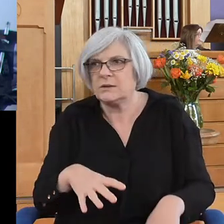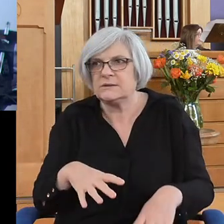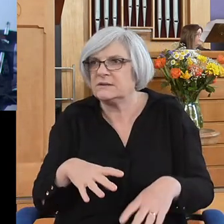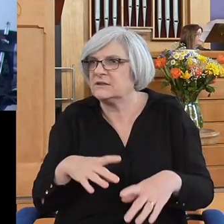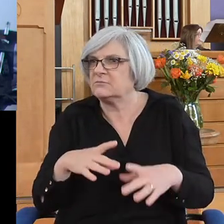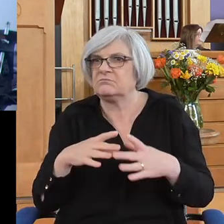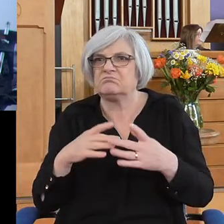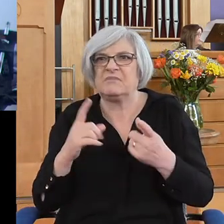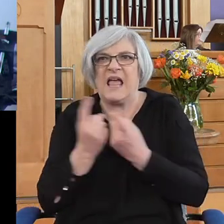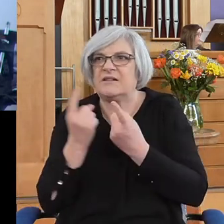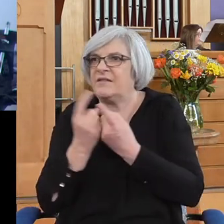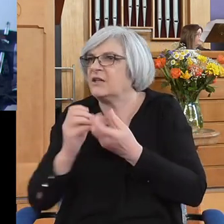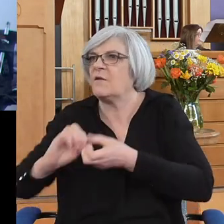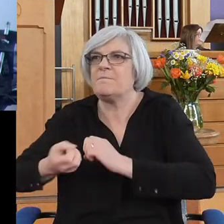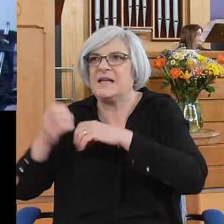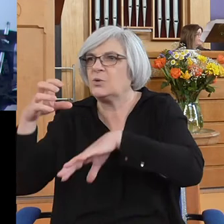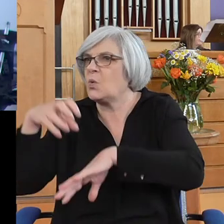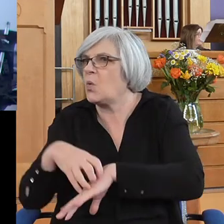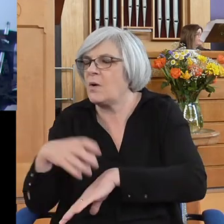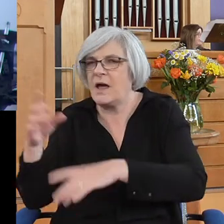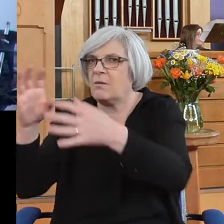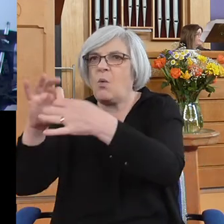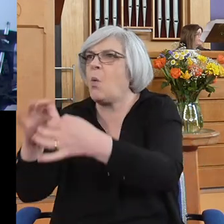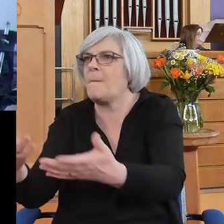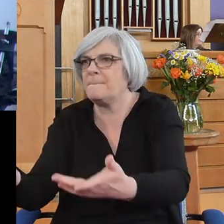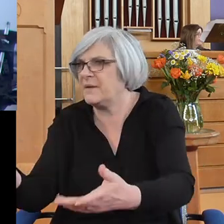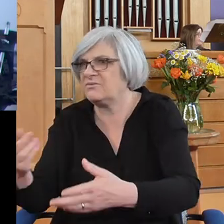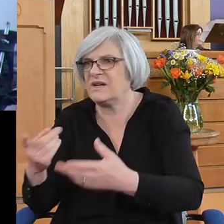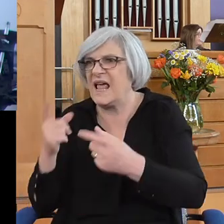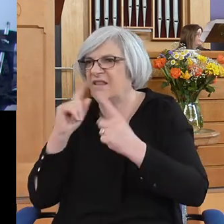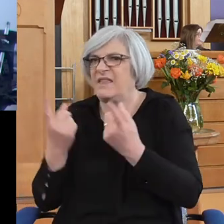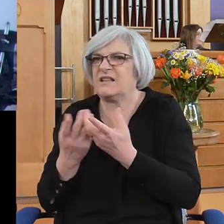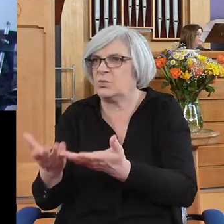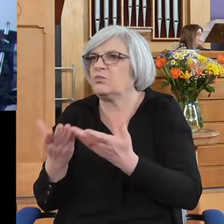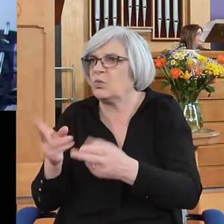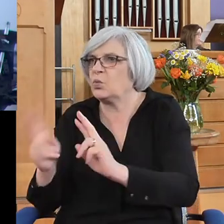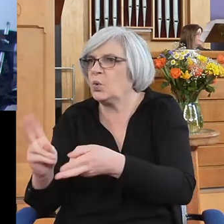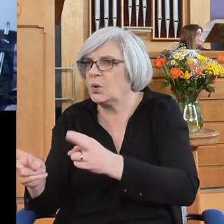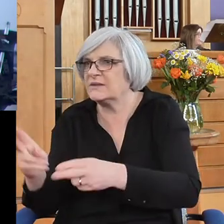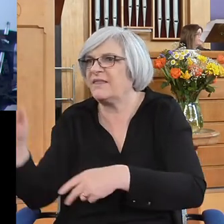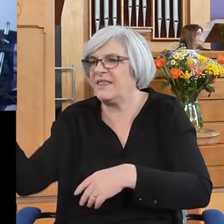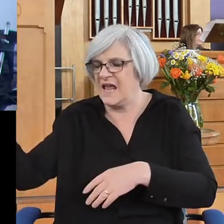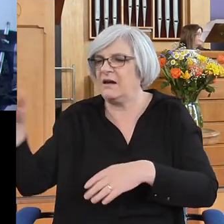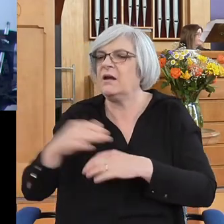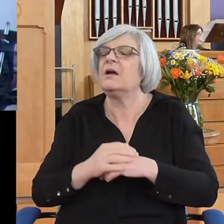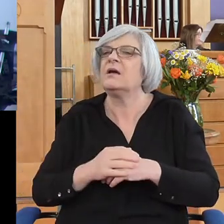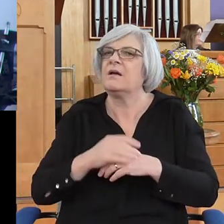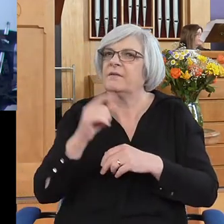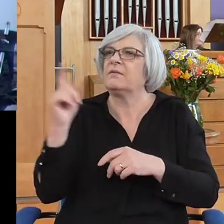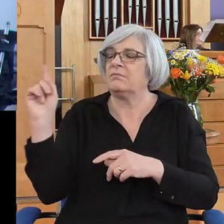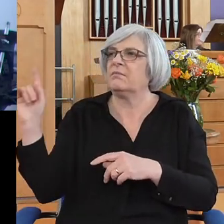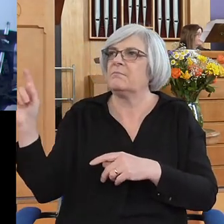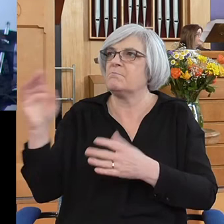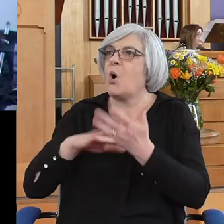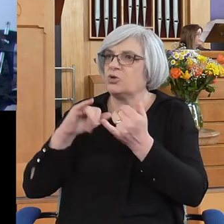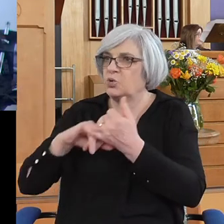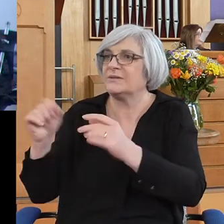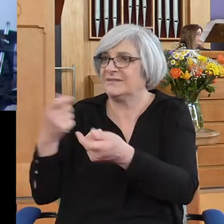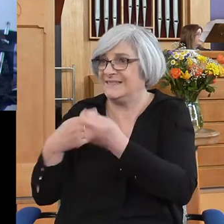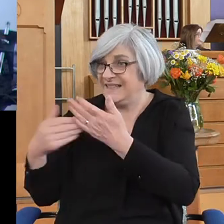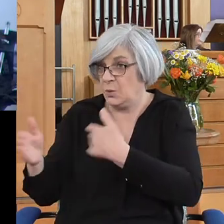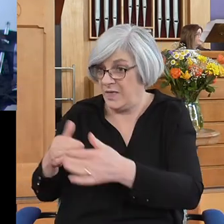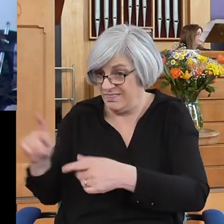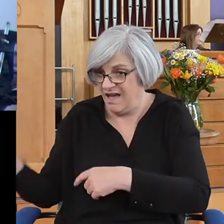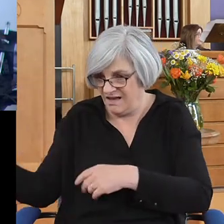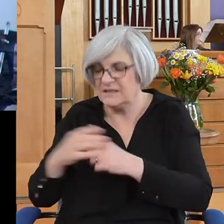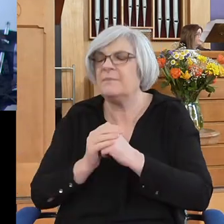you've made at home and then it has to go there and be reheated, or anything that needs to be cooked in the premises. They're dealing with that. Anything that